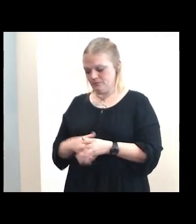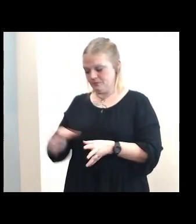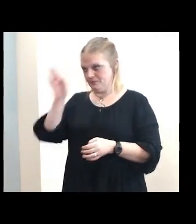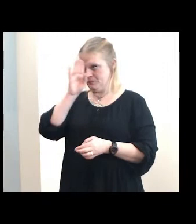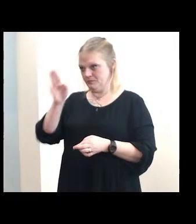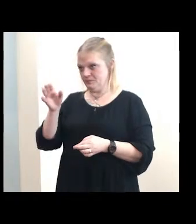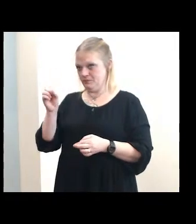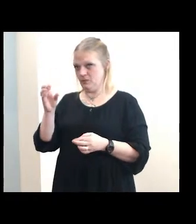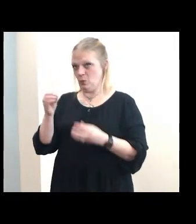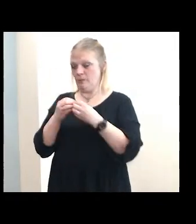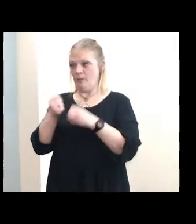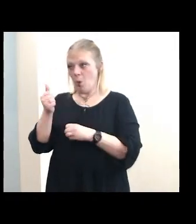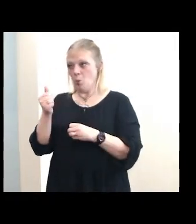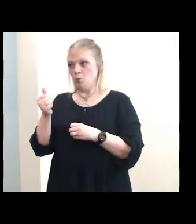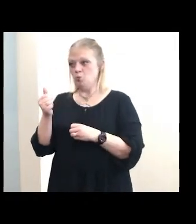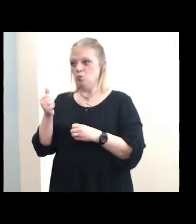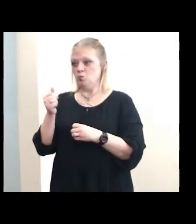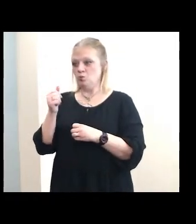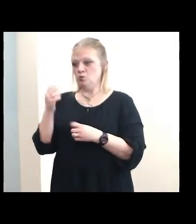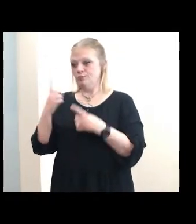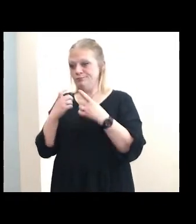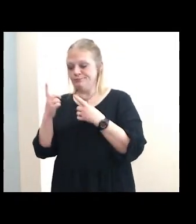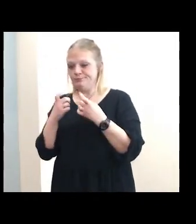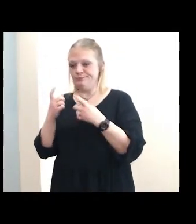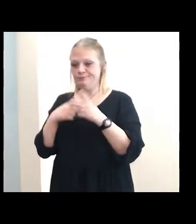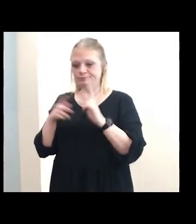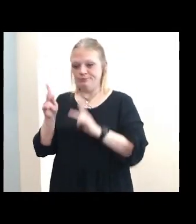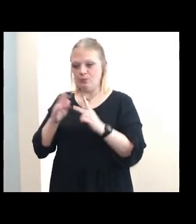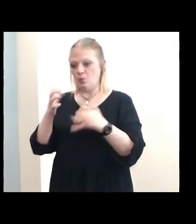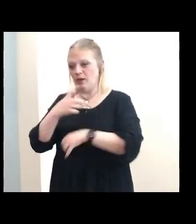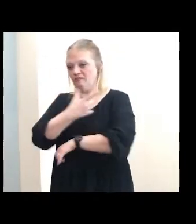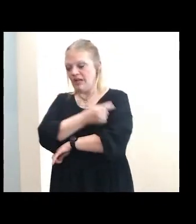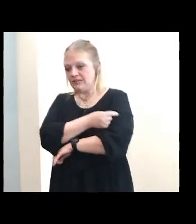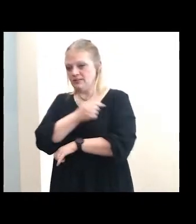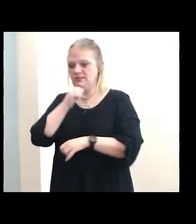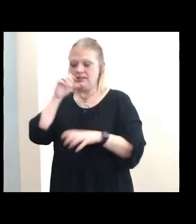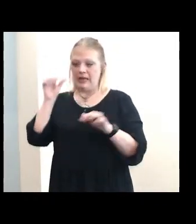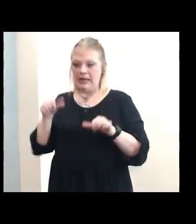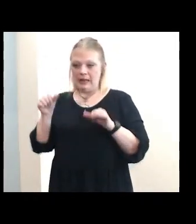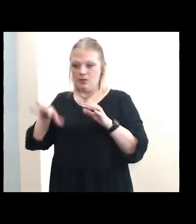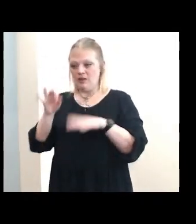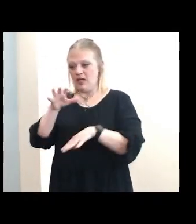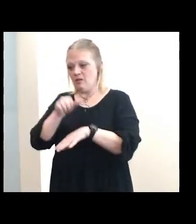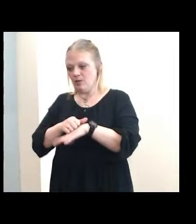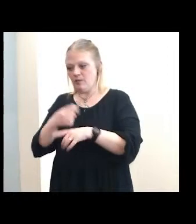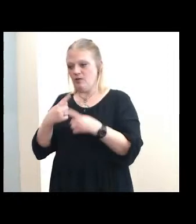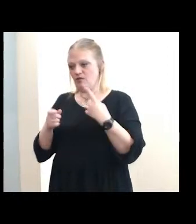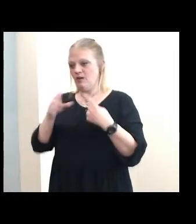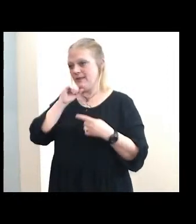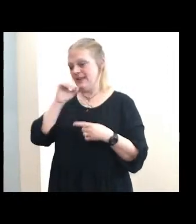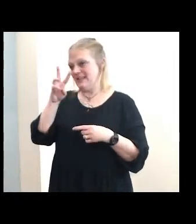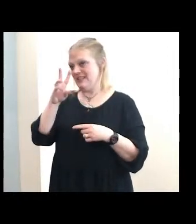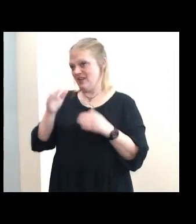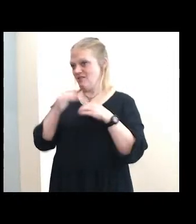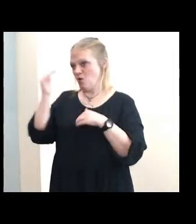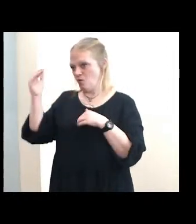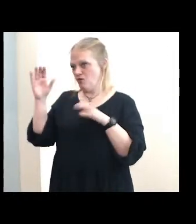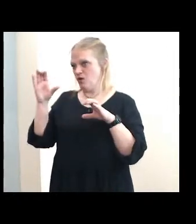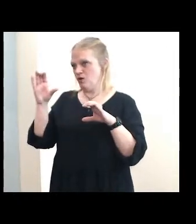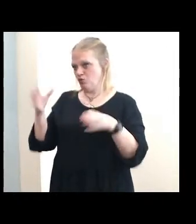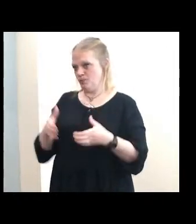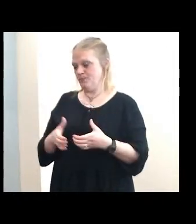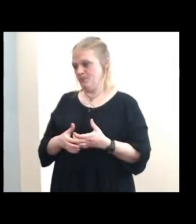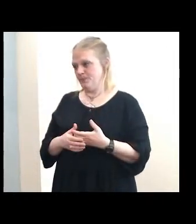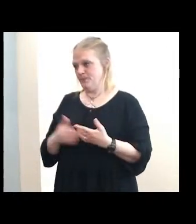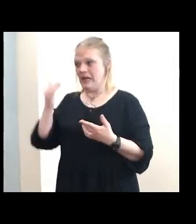Hello. So most of the questions we're getting from people who want to get the vaccine but aren't able to find appointments are from the 65-plus age group.